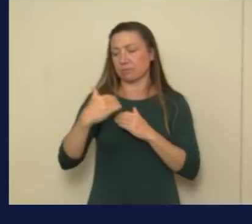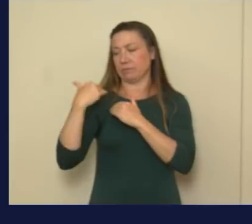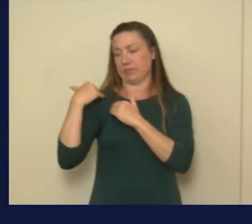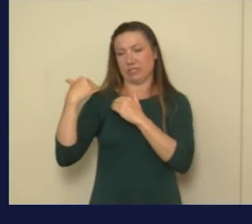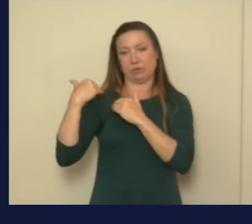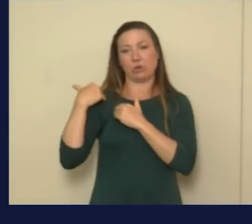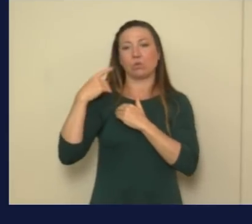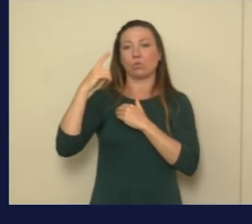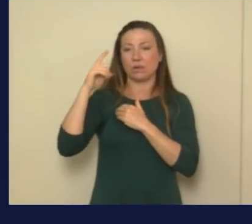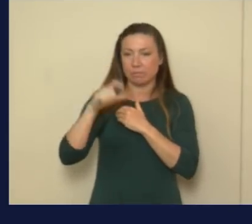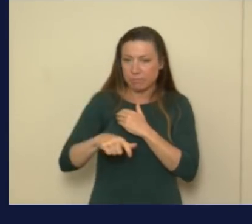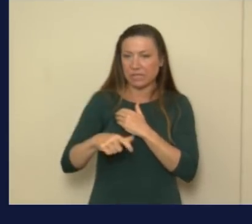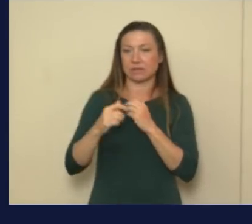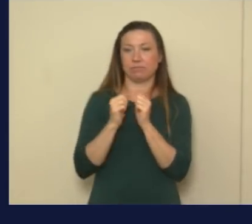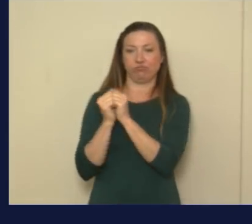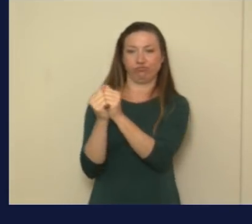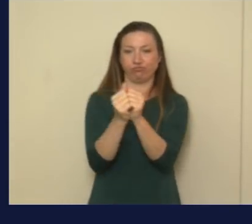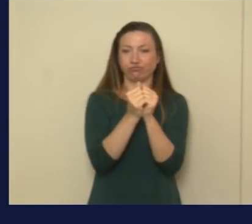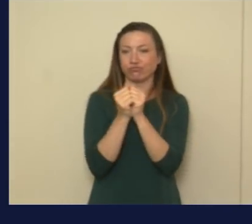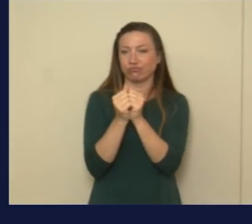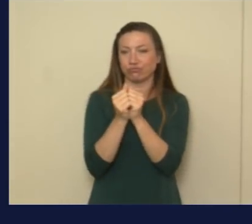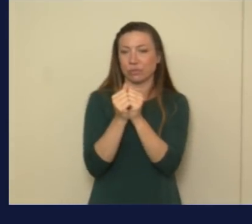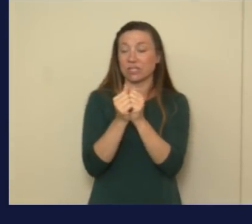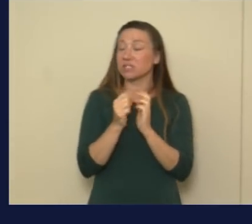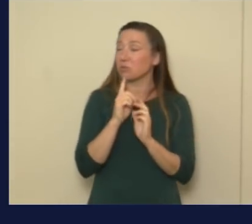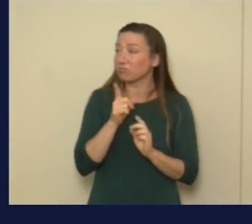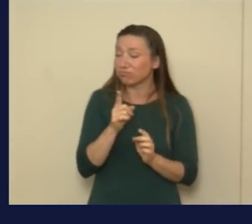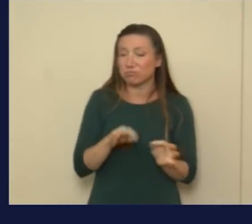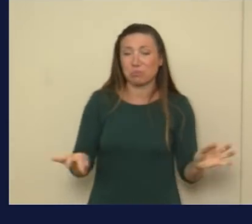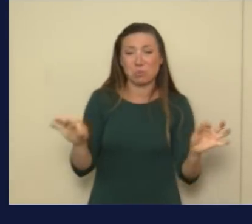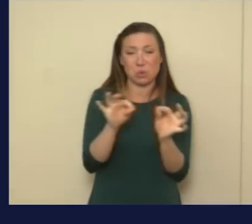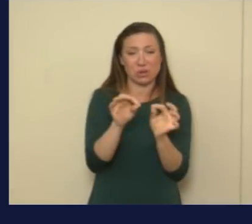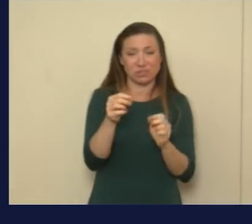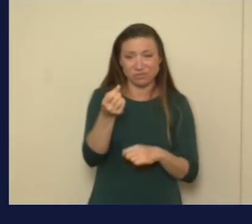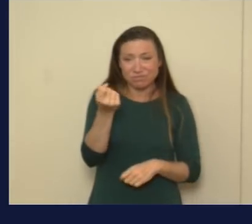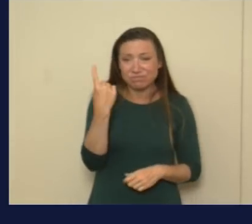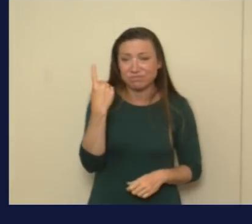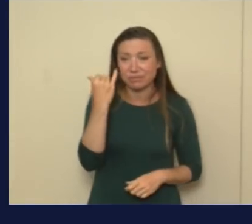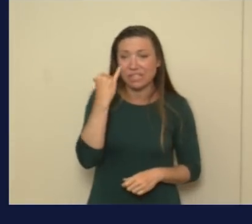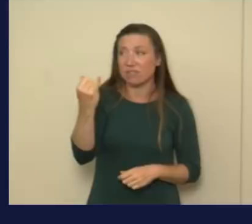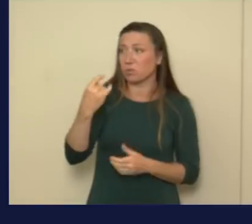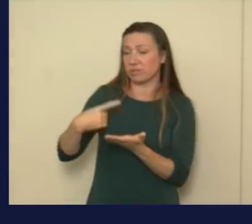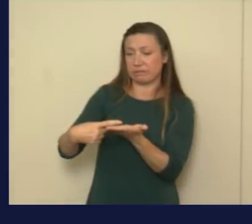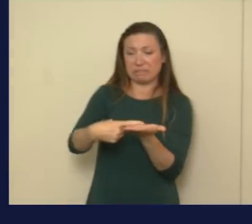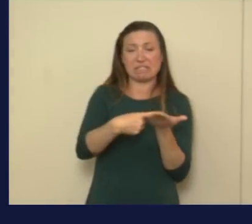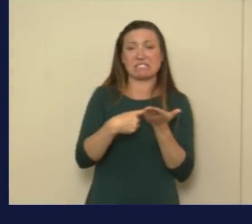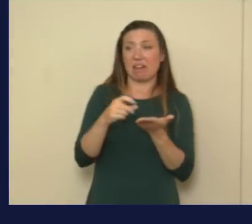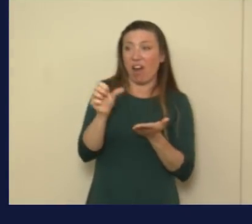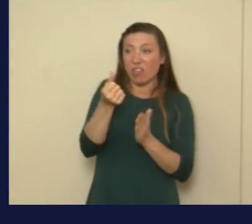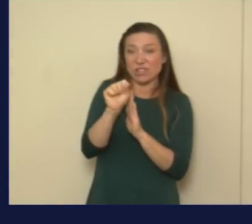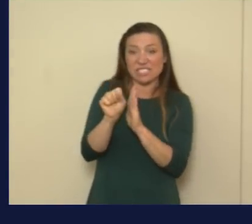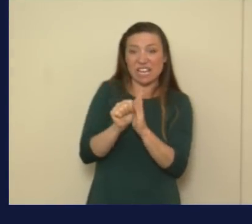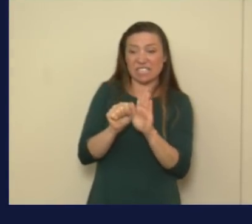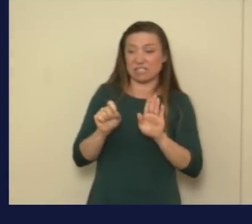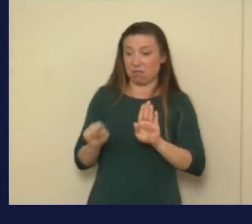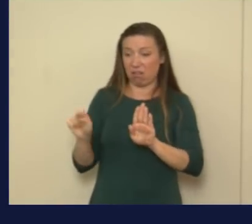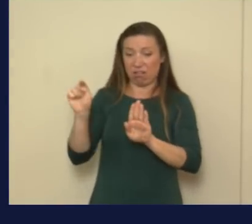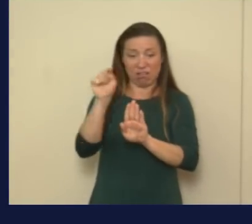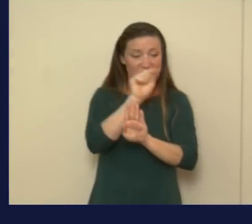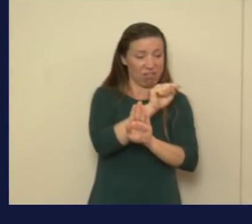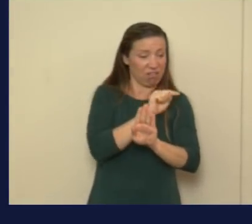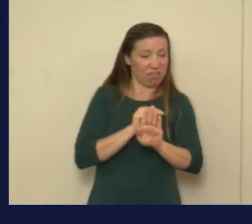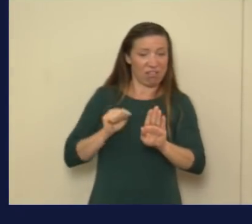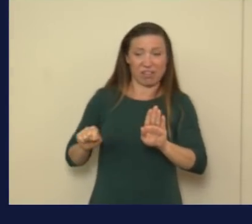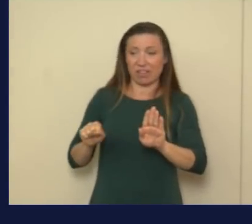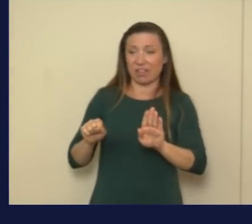takeaway, when they're talking about the other states around us, they're not excluding us because everyone in